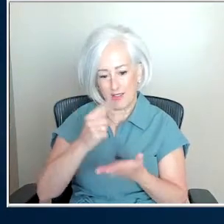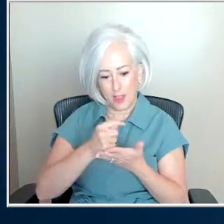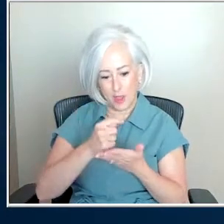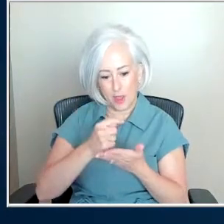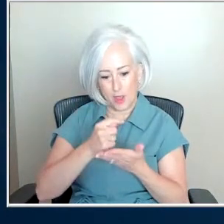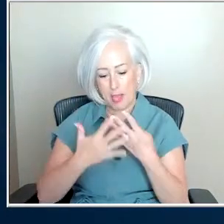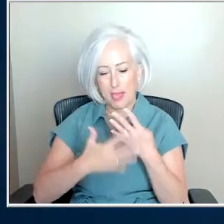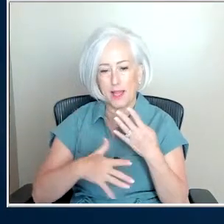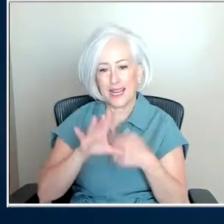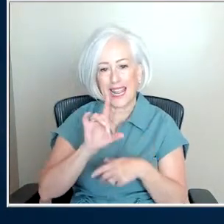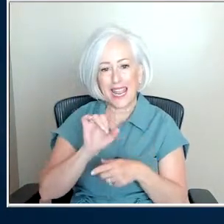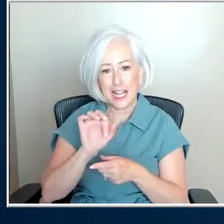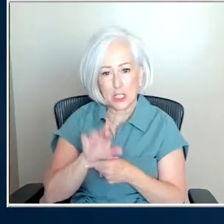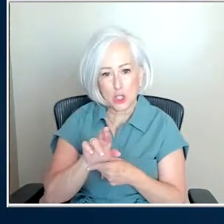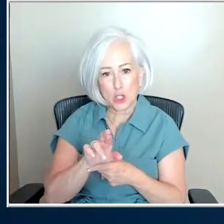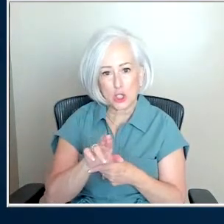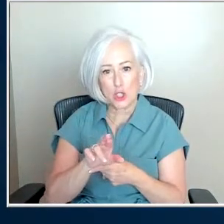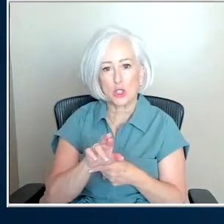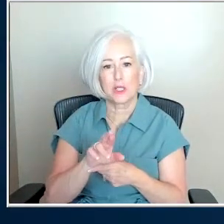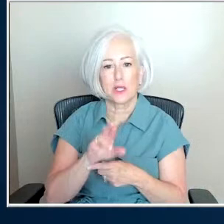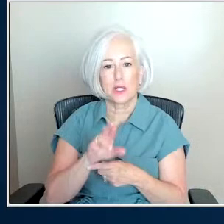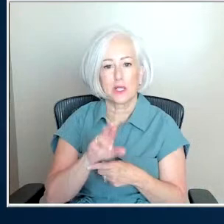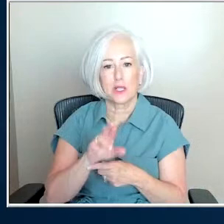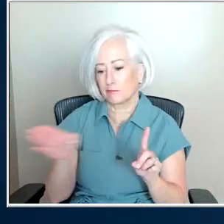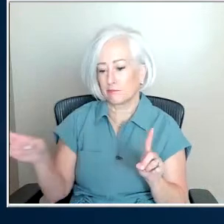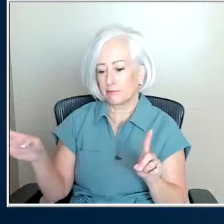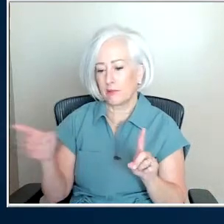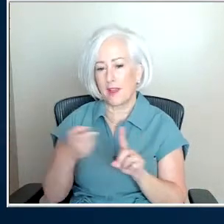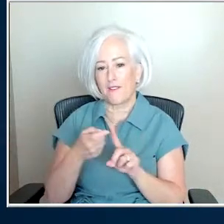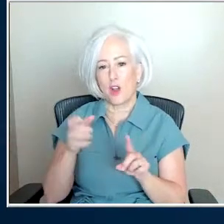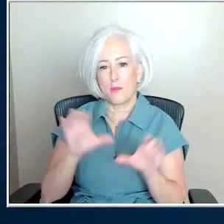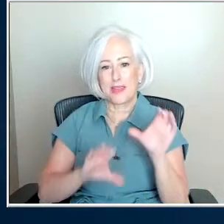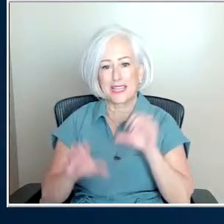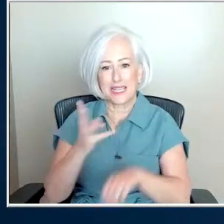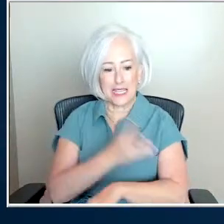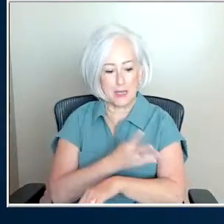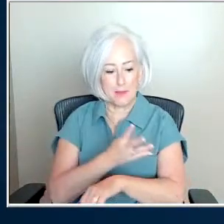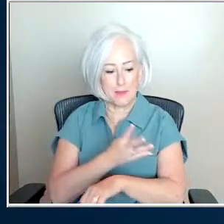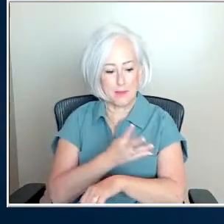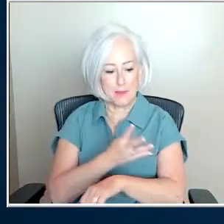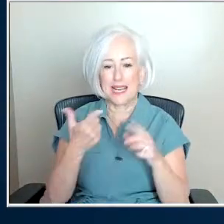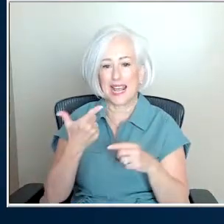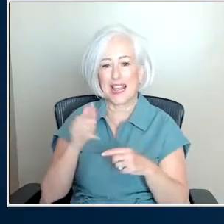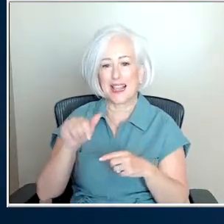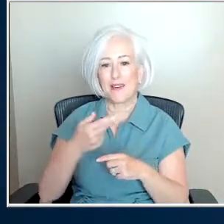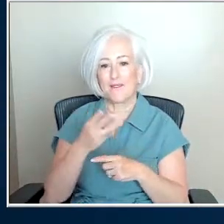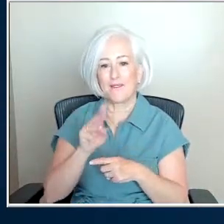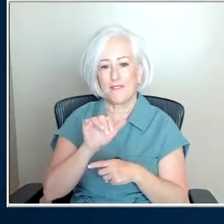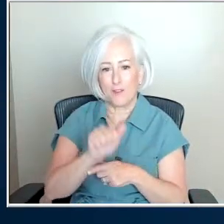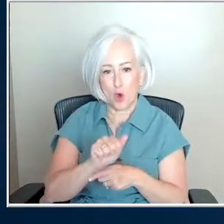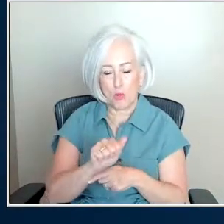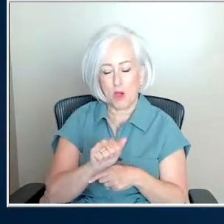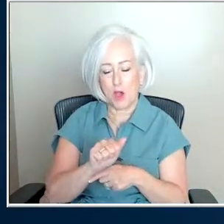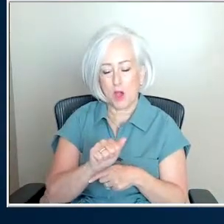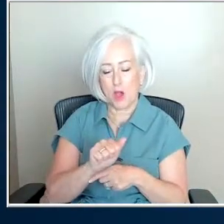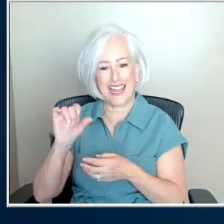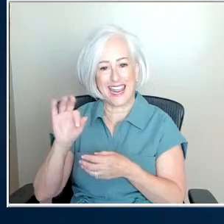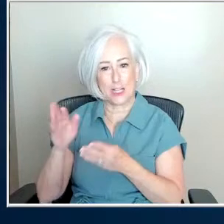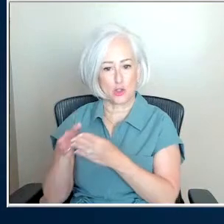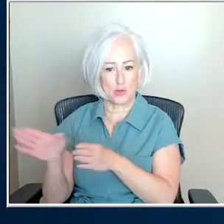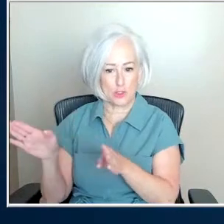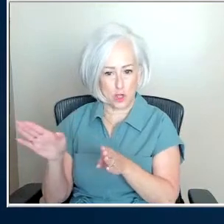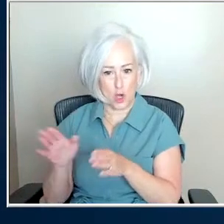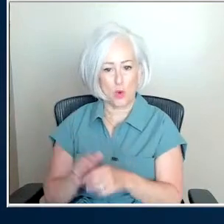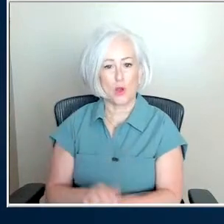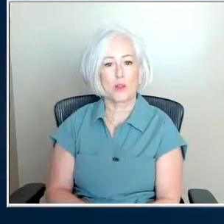and we're really shying away from chemo a lot in many of the lymphomas and blood cancers in general. There's the